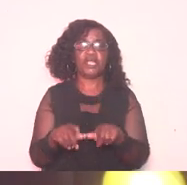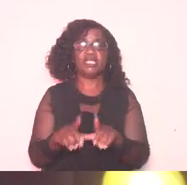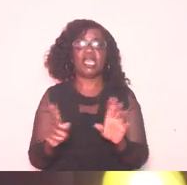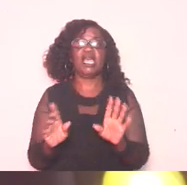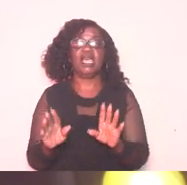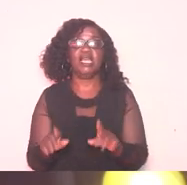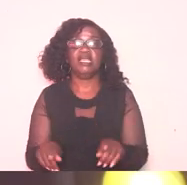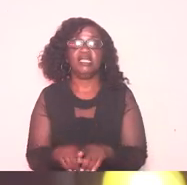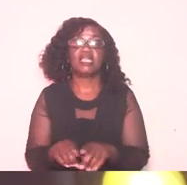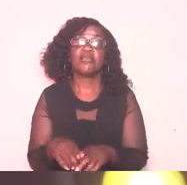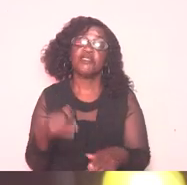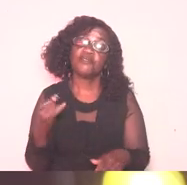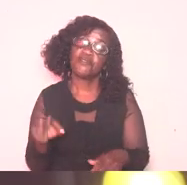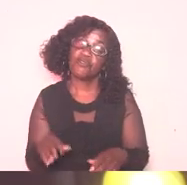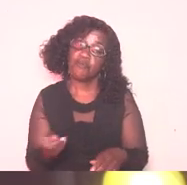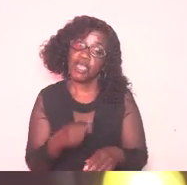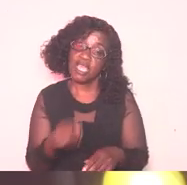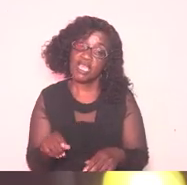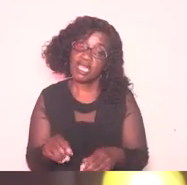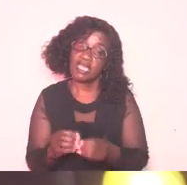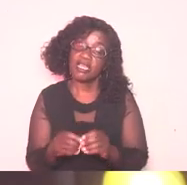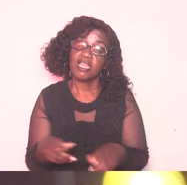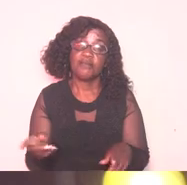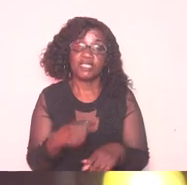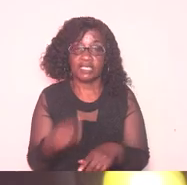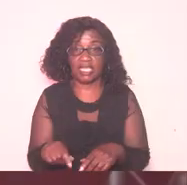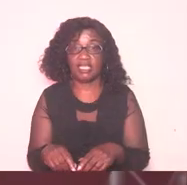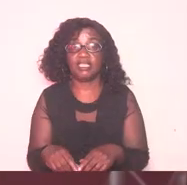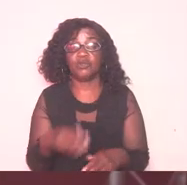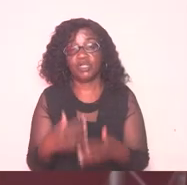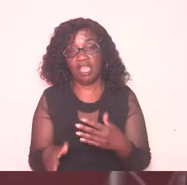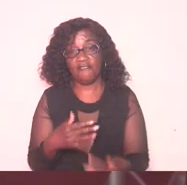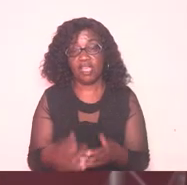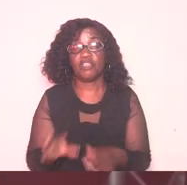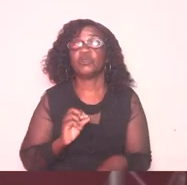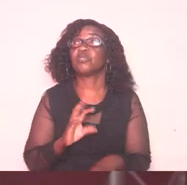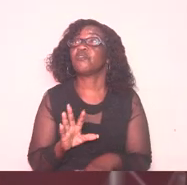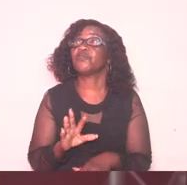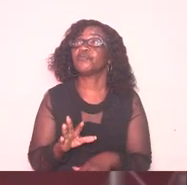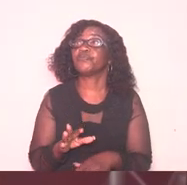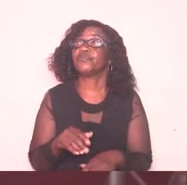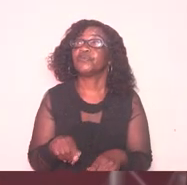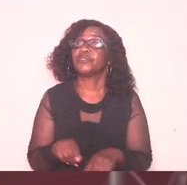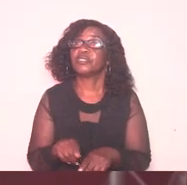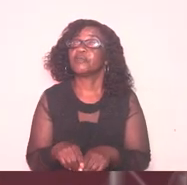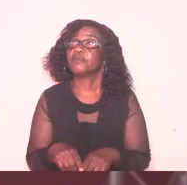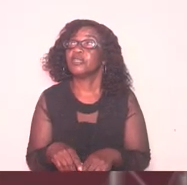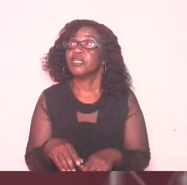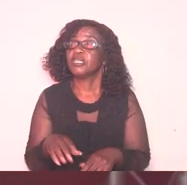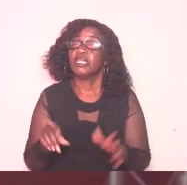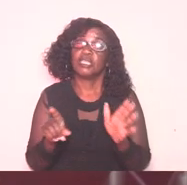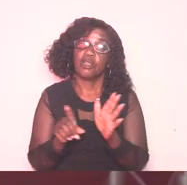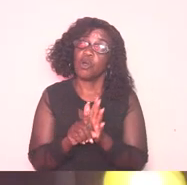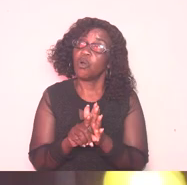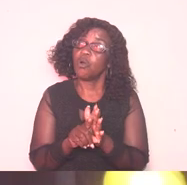accountable and therefore you suffer the full repercussions and you also know that what you're doing is wrong, right? So, what exactly are we saying as OG, first of all, in this debate? We tell you that the legal